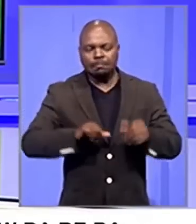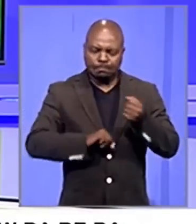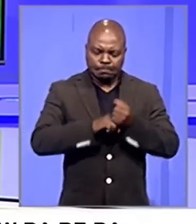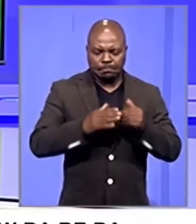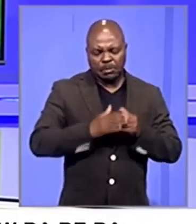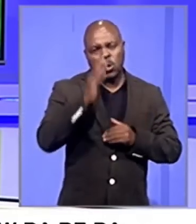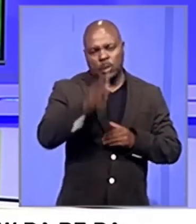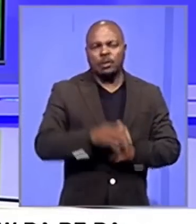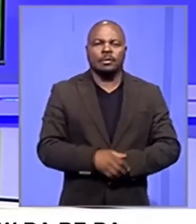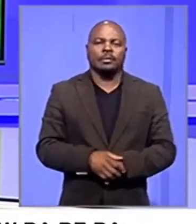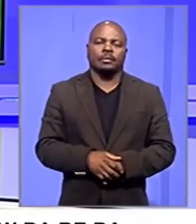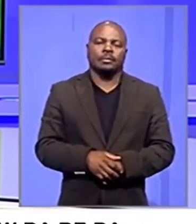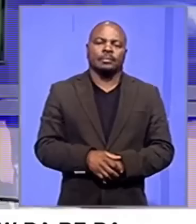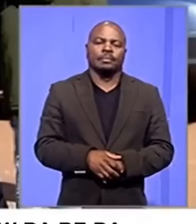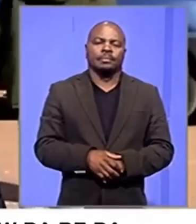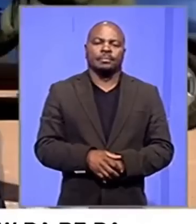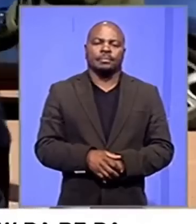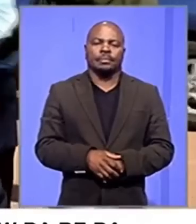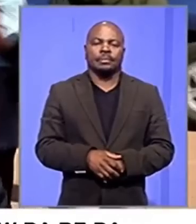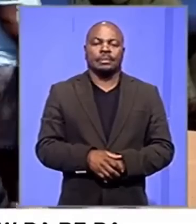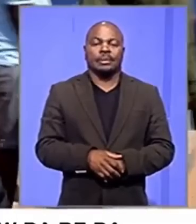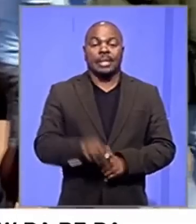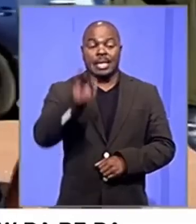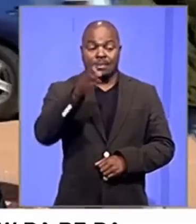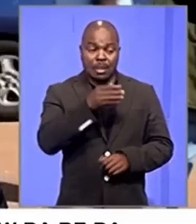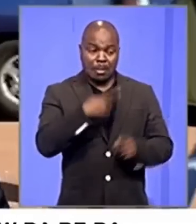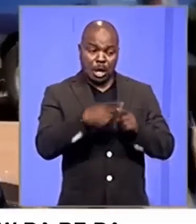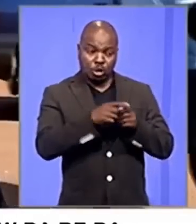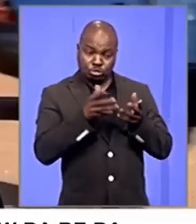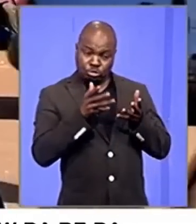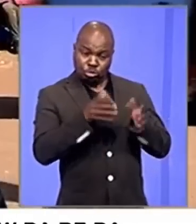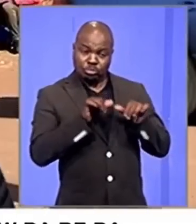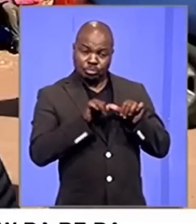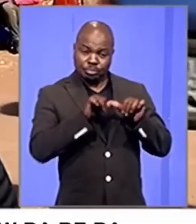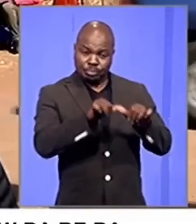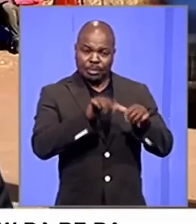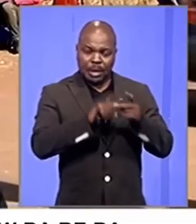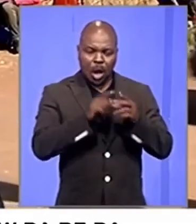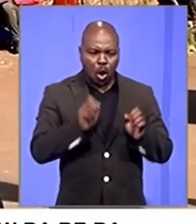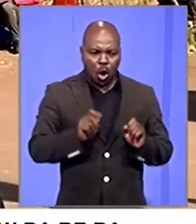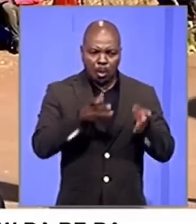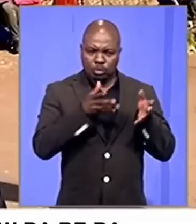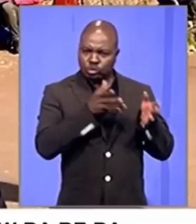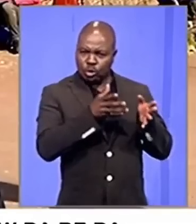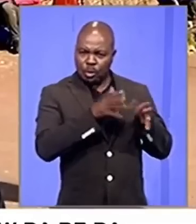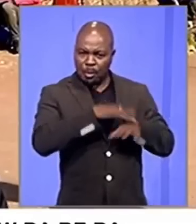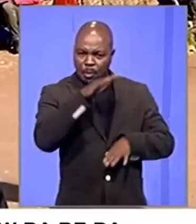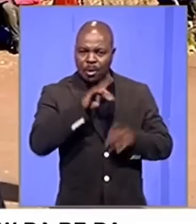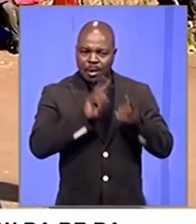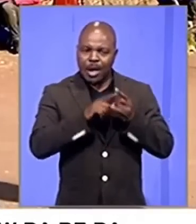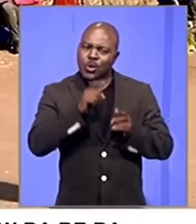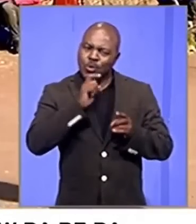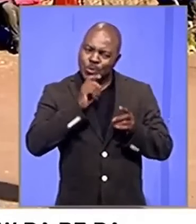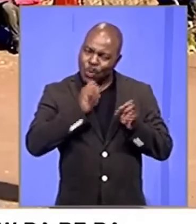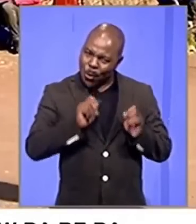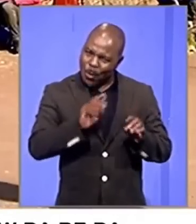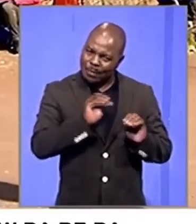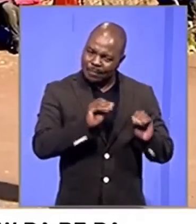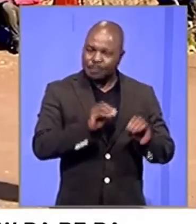ntlha. Ha ba ka tswelela go tshameka ka tseleng tseng jalo le go dira ditšhono ka tseleng tseng jalo mme ba dirise ditšhono tse ba di